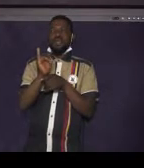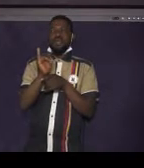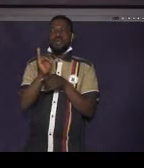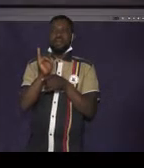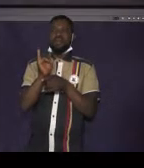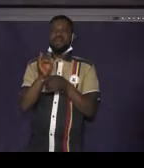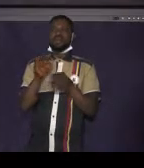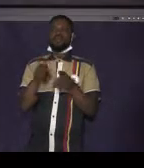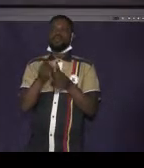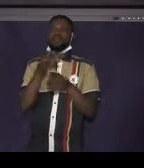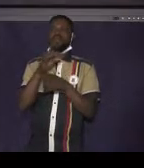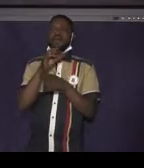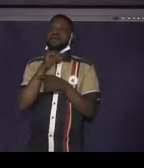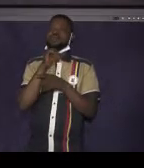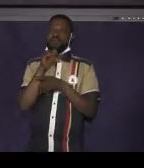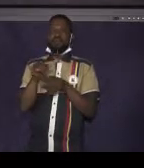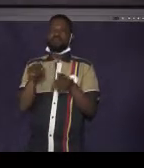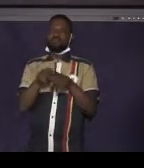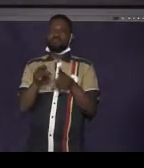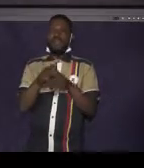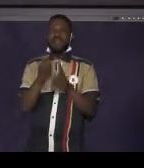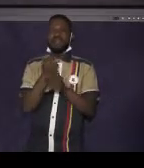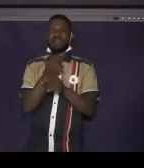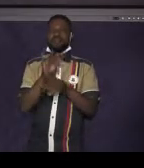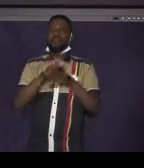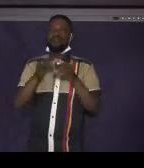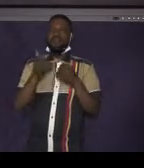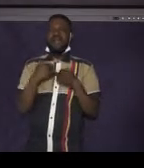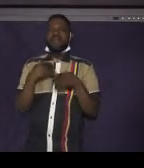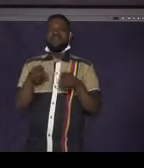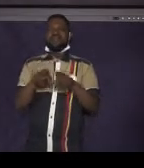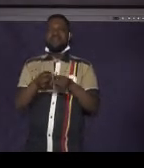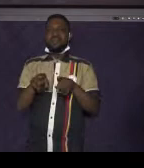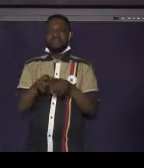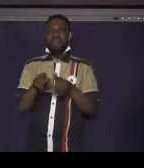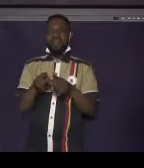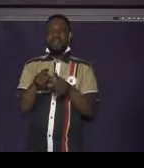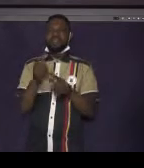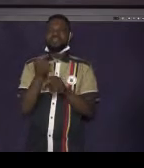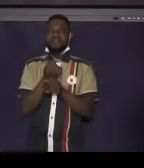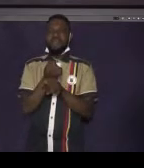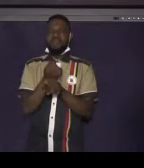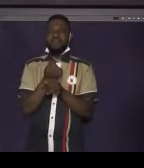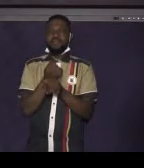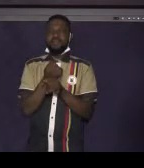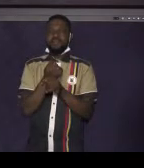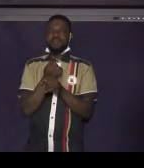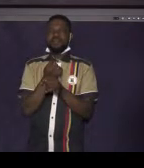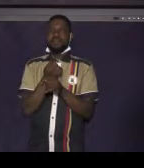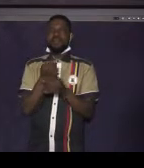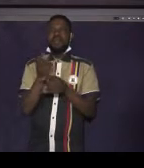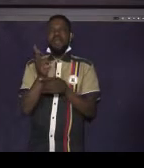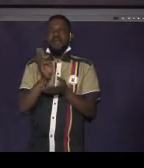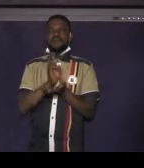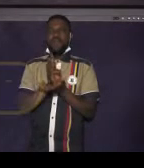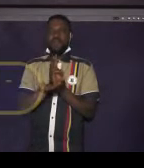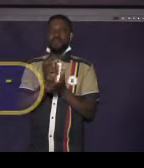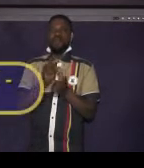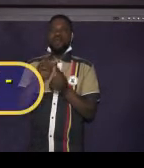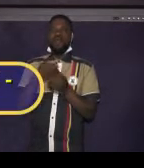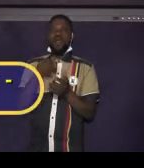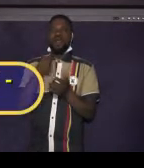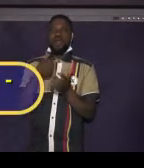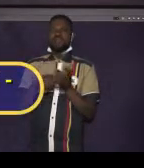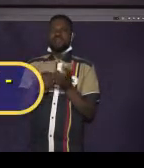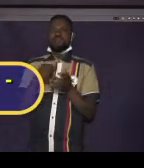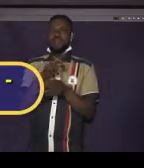y. And so they are unlike terms. They don't have the same variable or letter